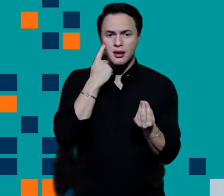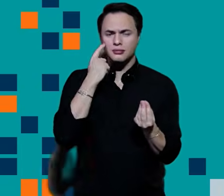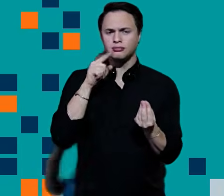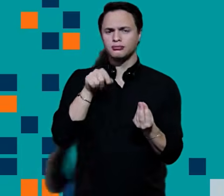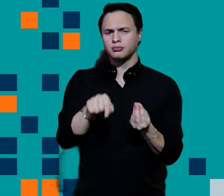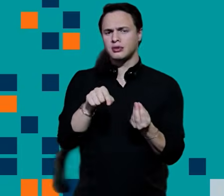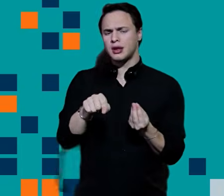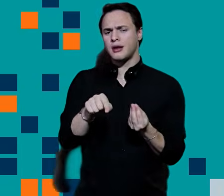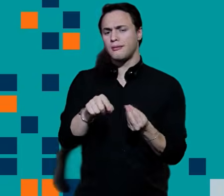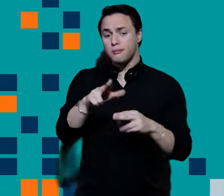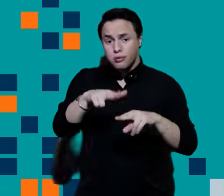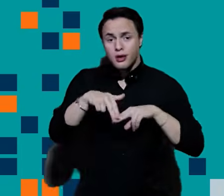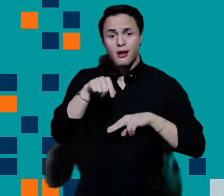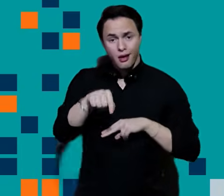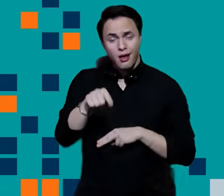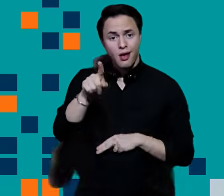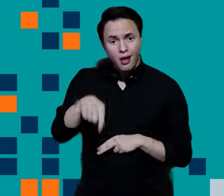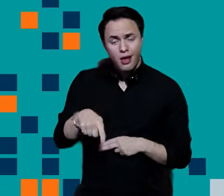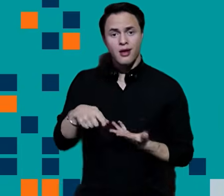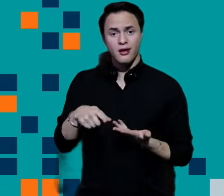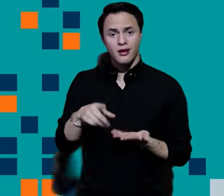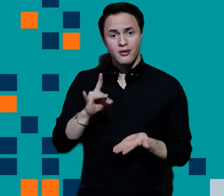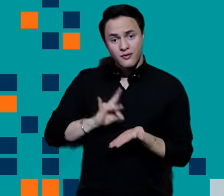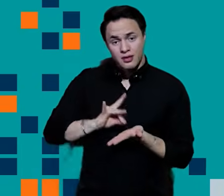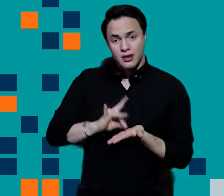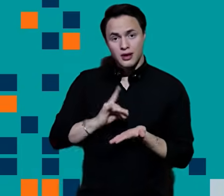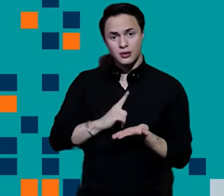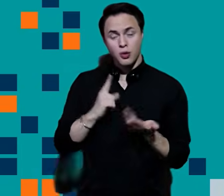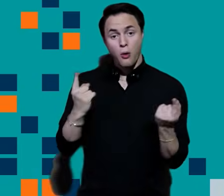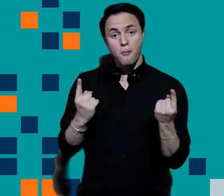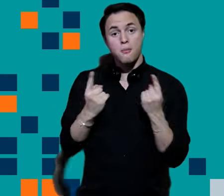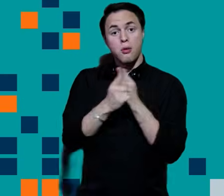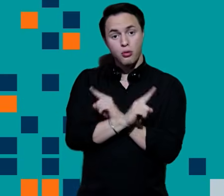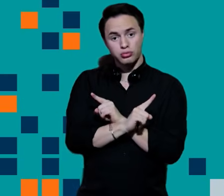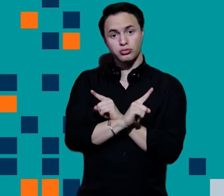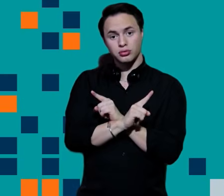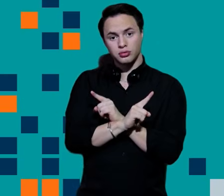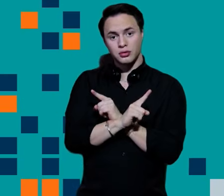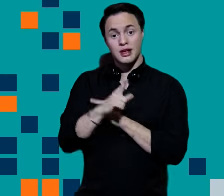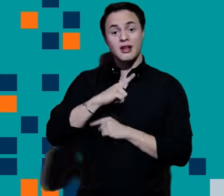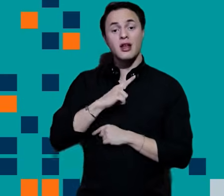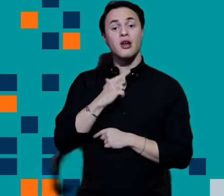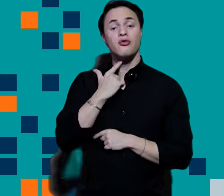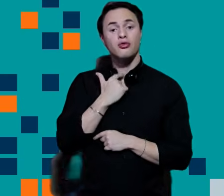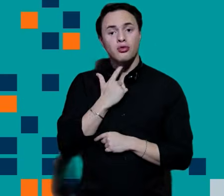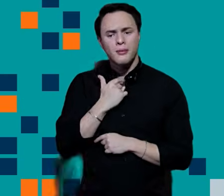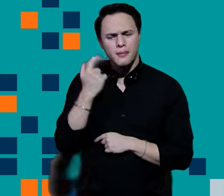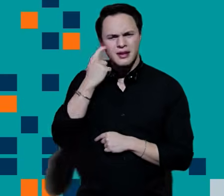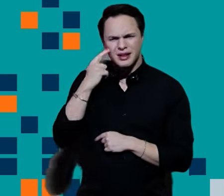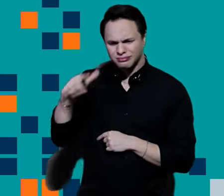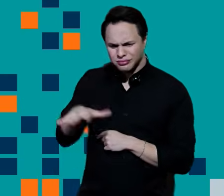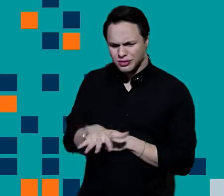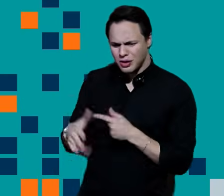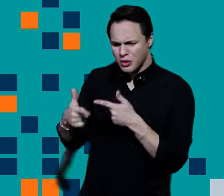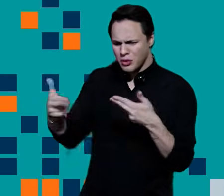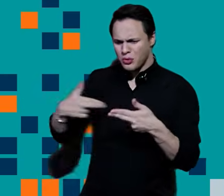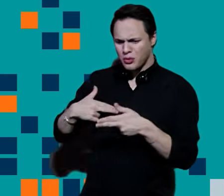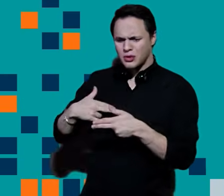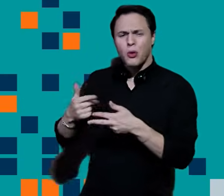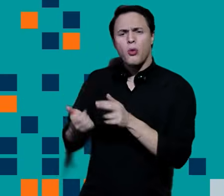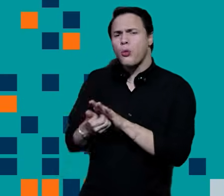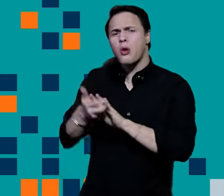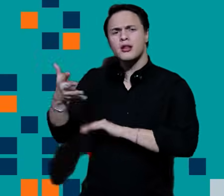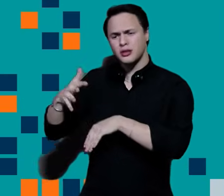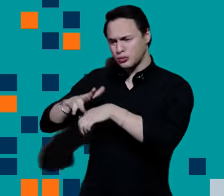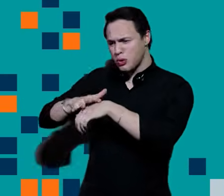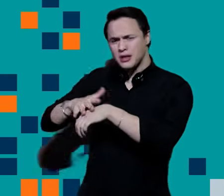that cause, again, that word and the emphasis on it, on disease, dis-ease, boredom,